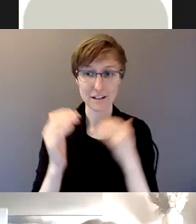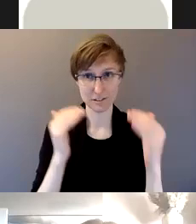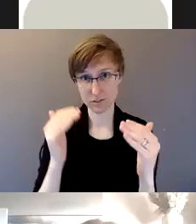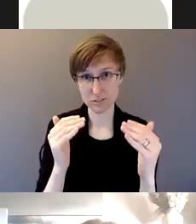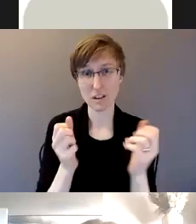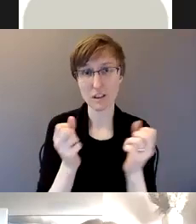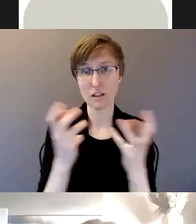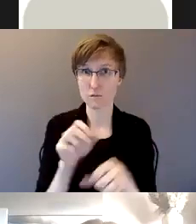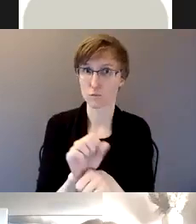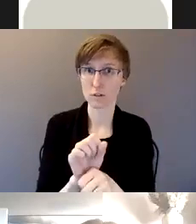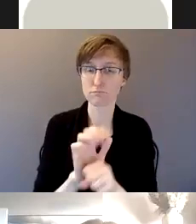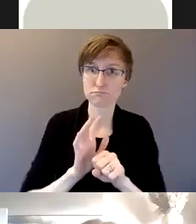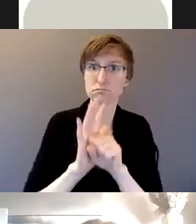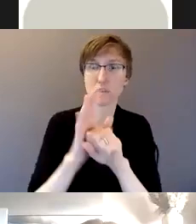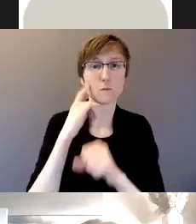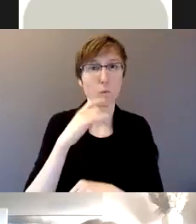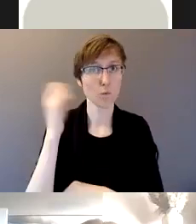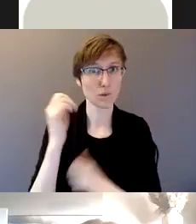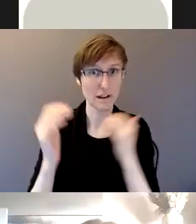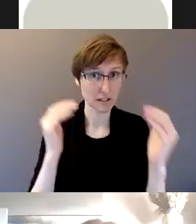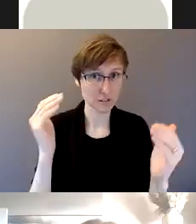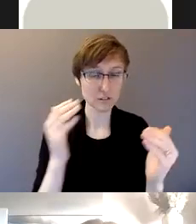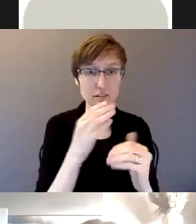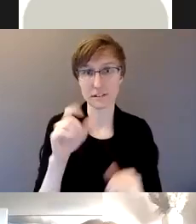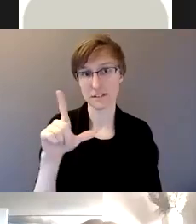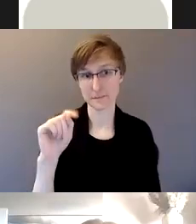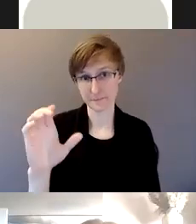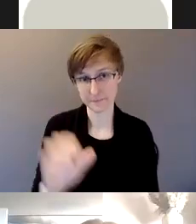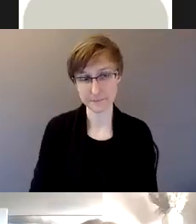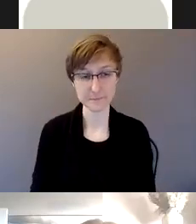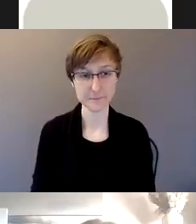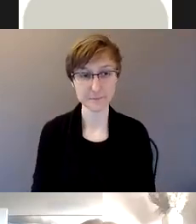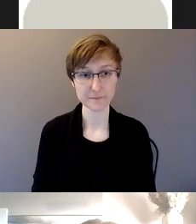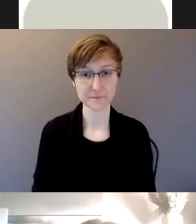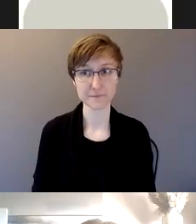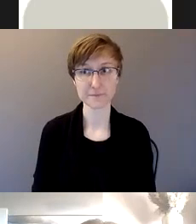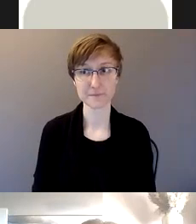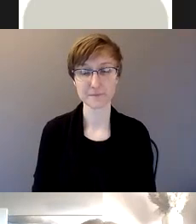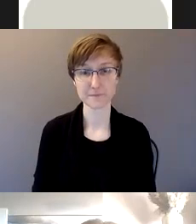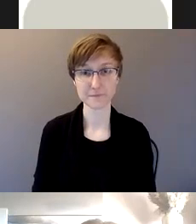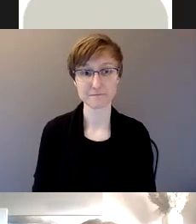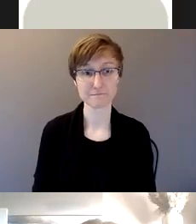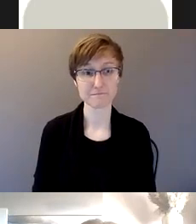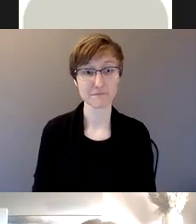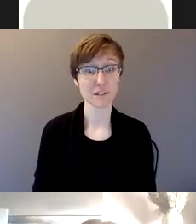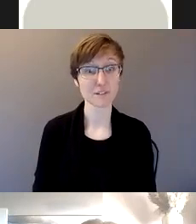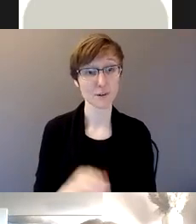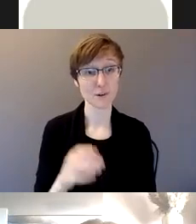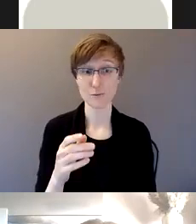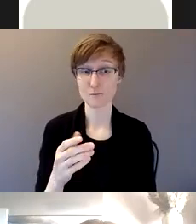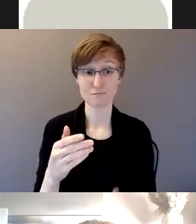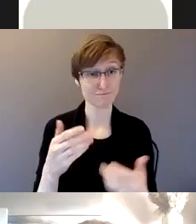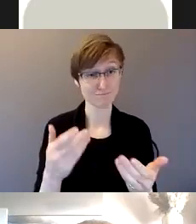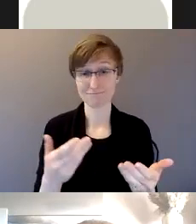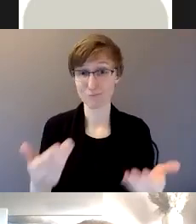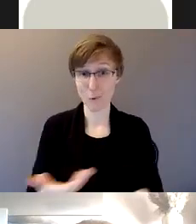on behalf of older adults and in long-term care as well. So I would welcome everybody to join us, share. We post everything